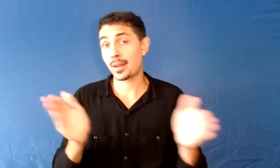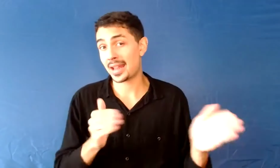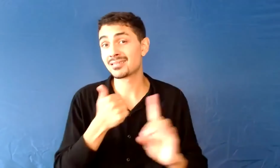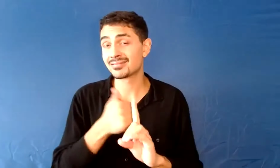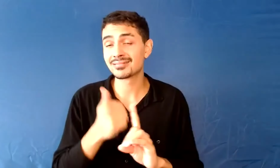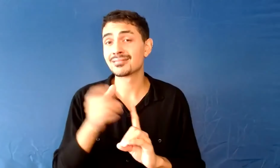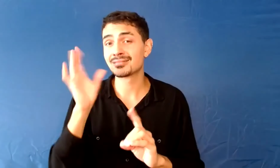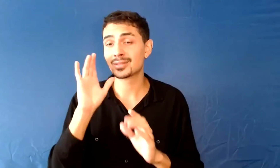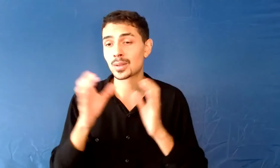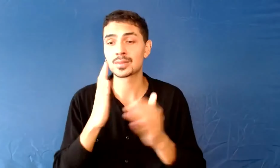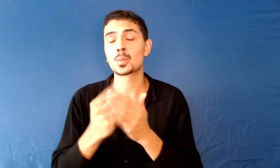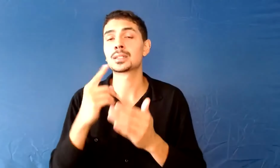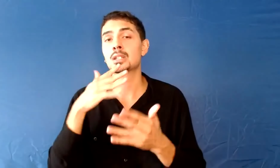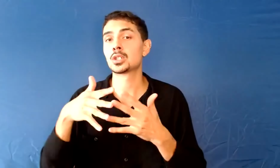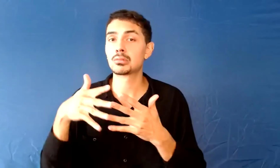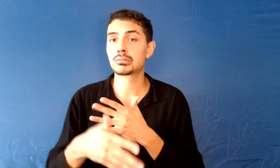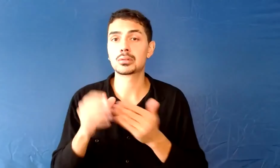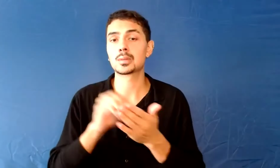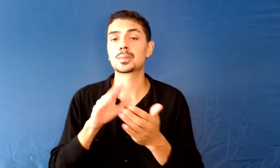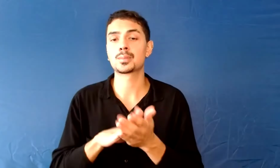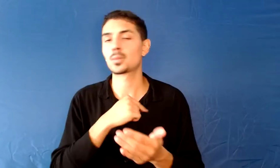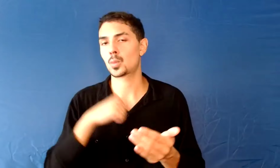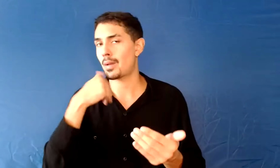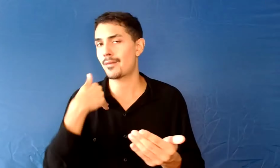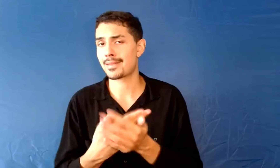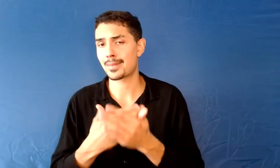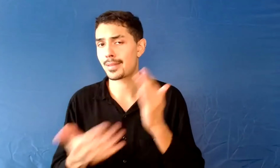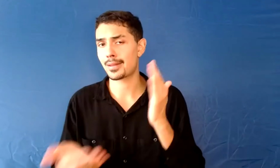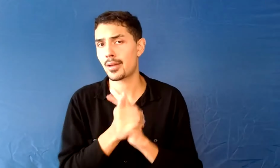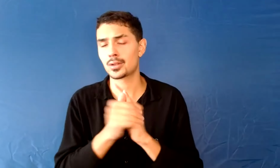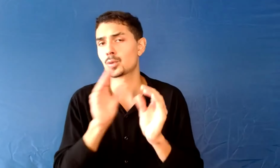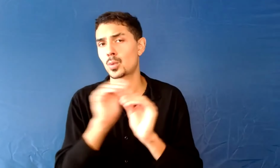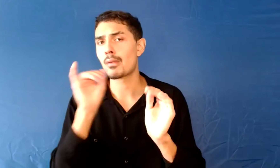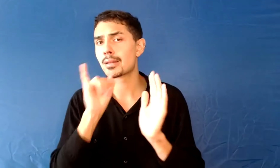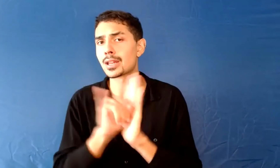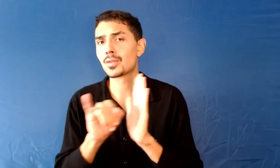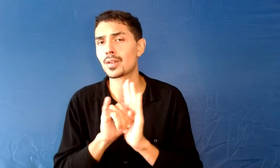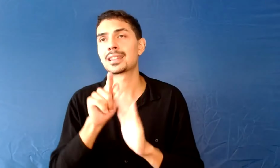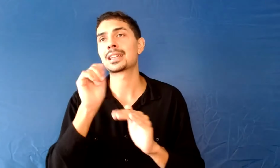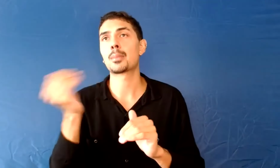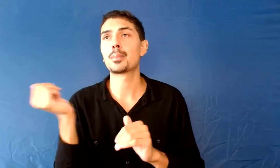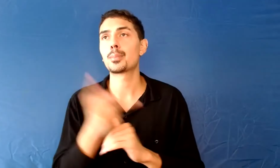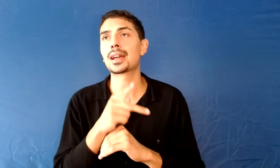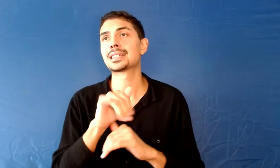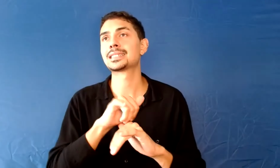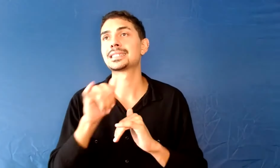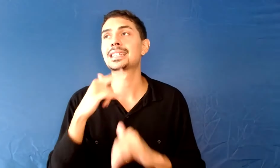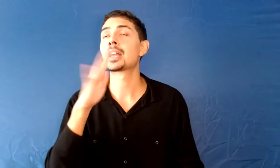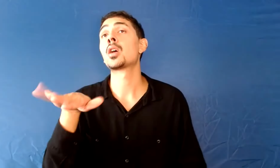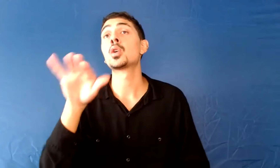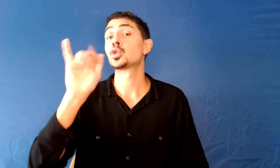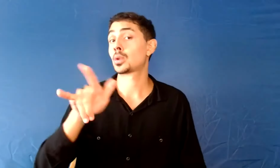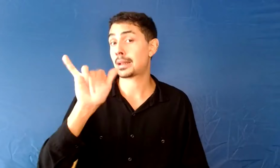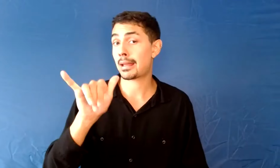Someone says shred the documents. We don't have names attached, so there's no identifier, but they could come back and say on July 19th,